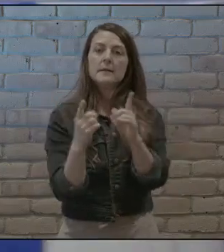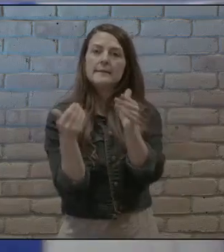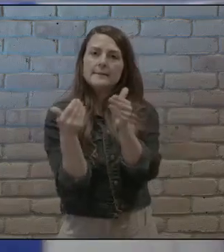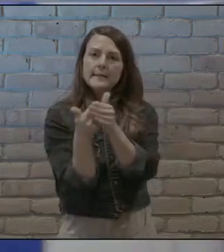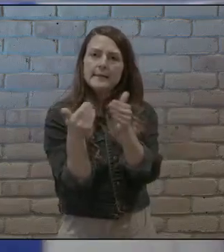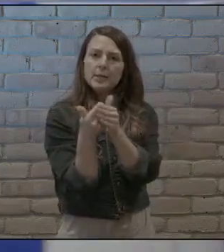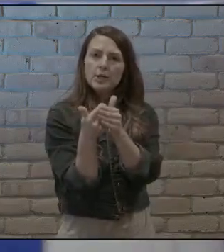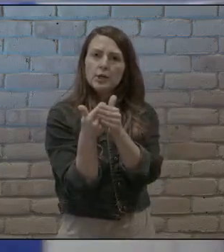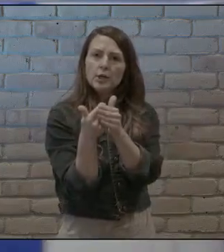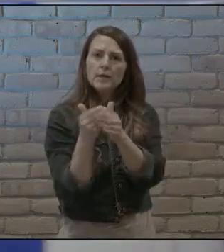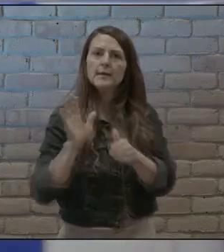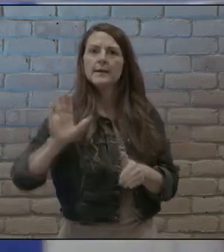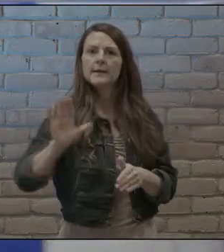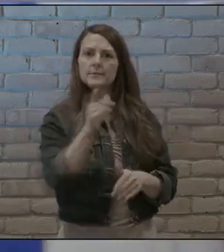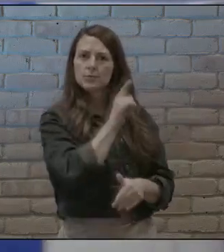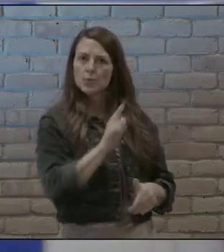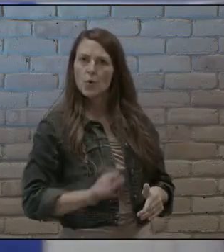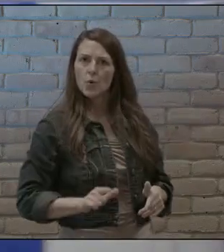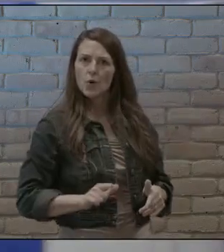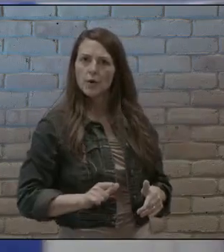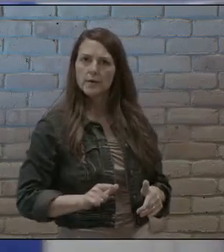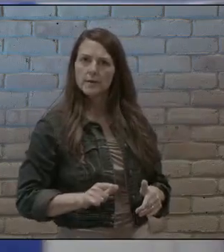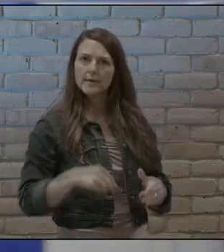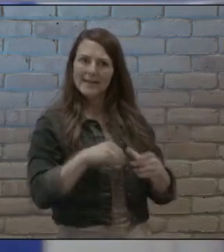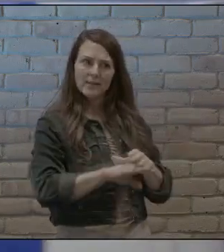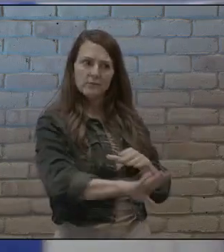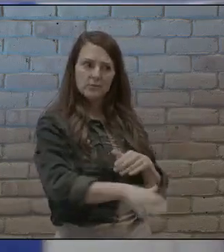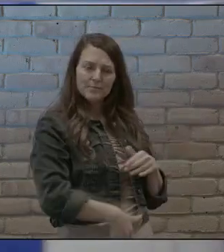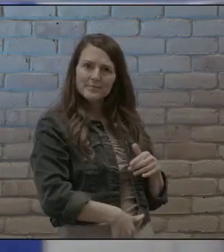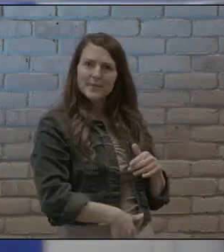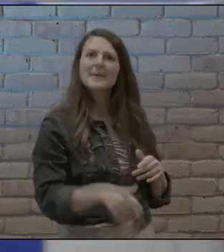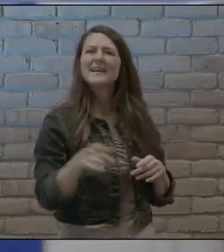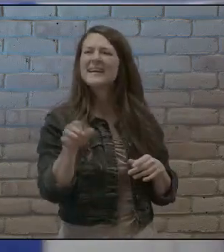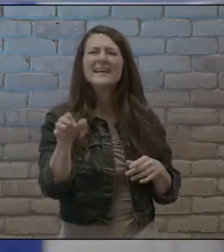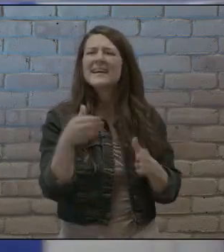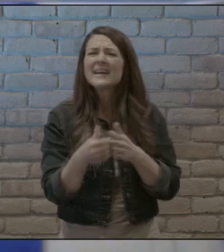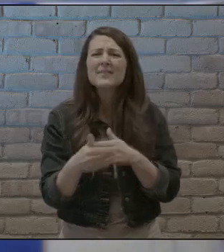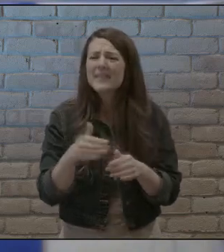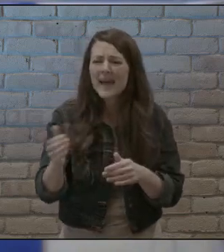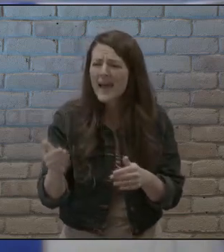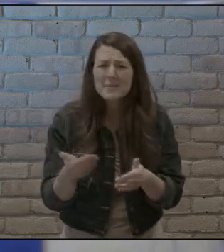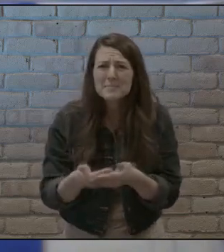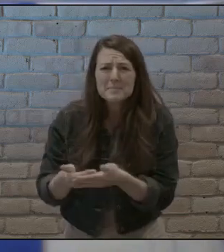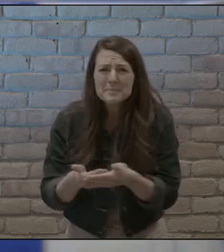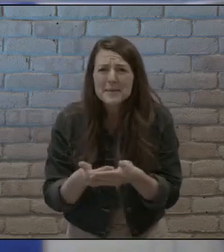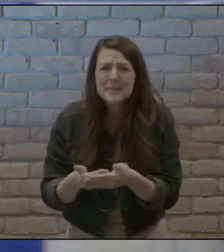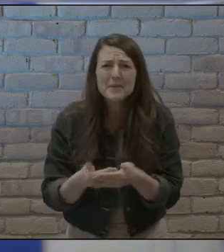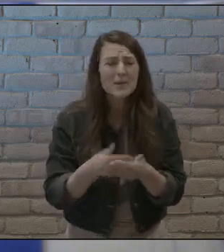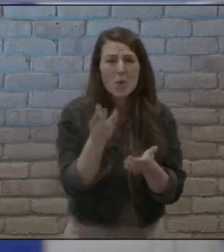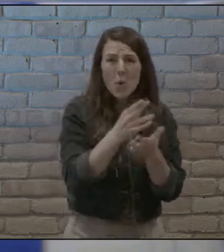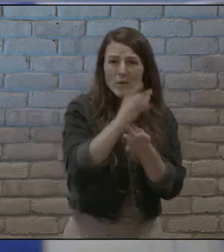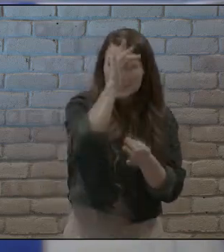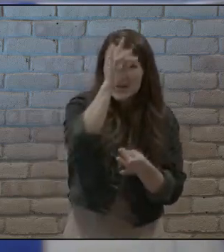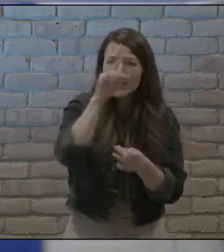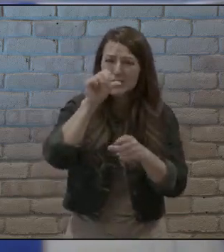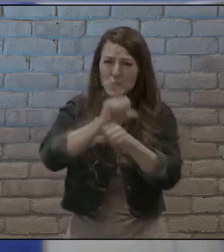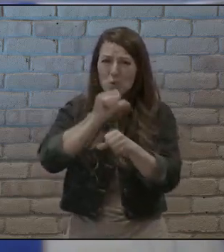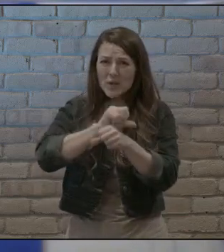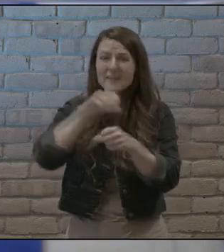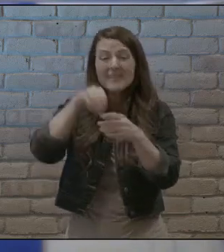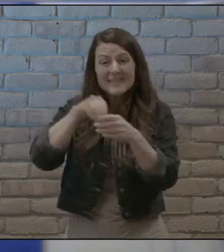presence of his Lord. And even that little child, the Holy Spirit is working within the womb of Elizabeth